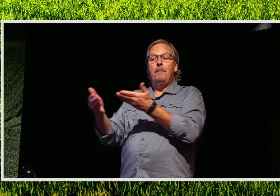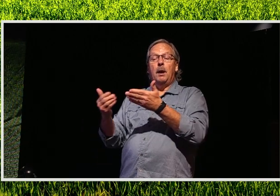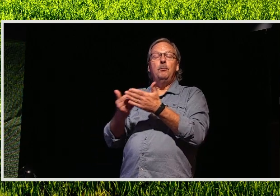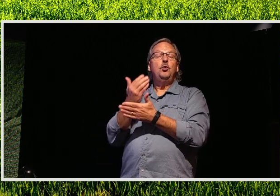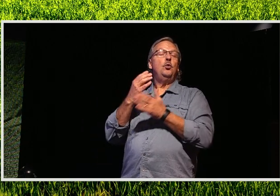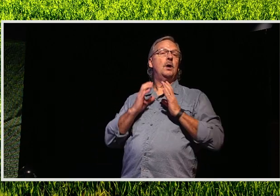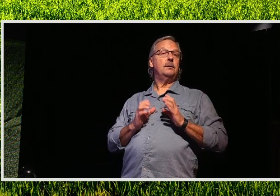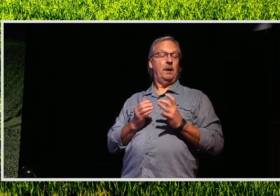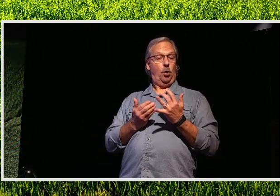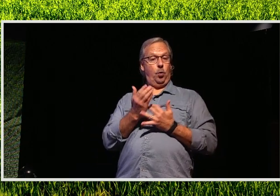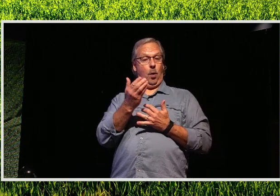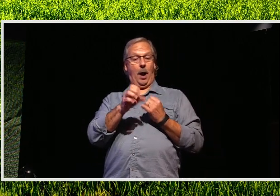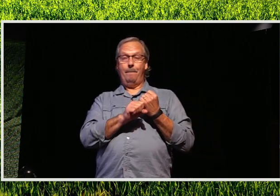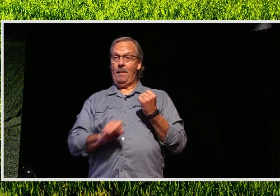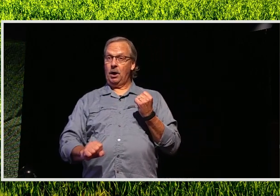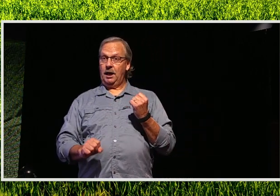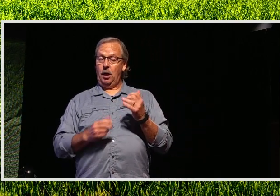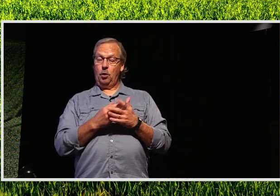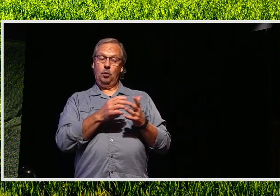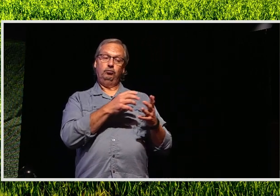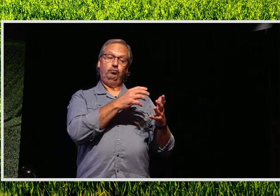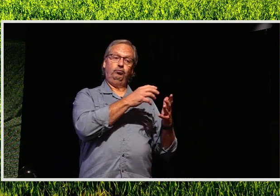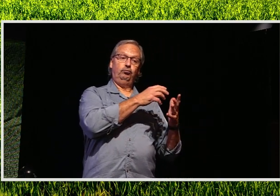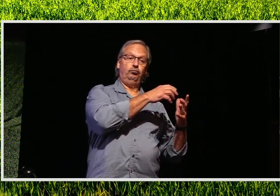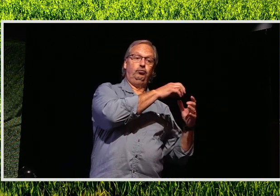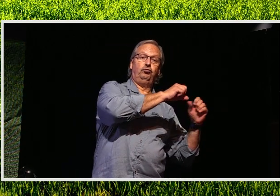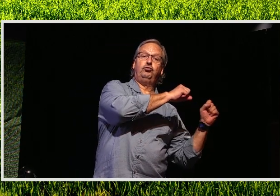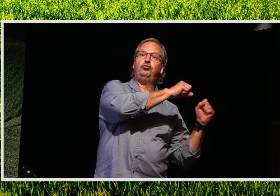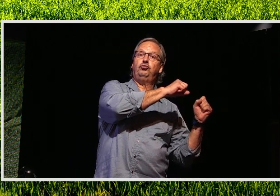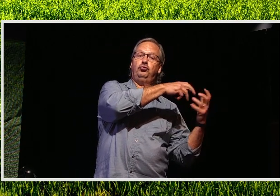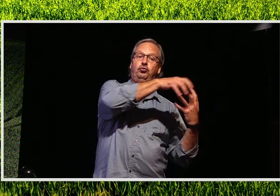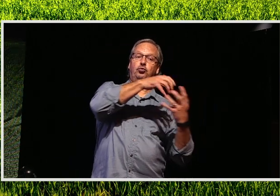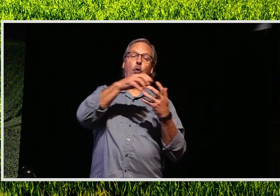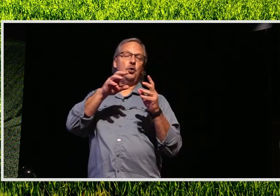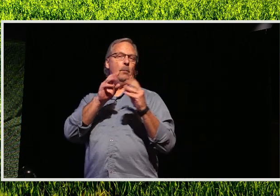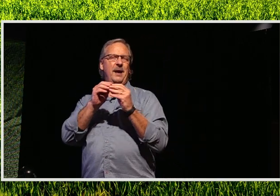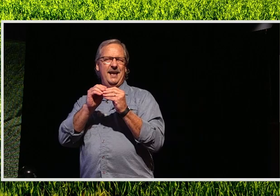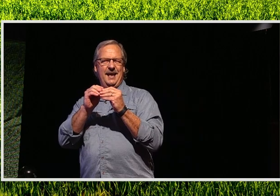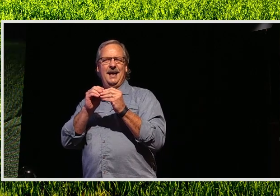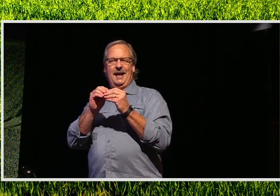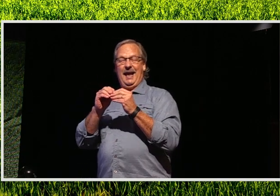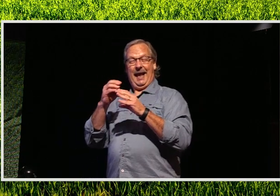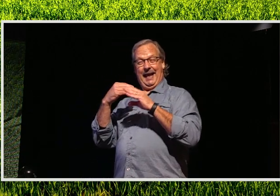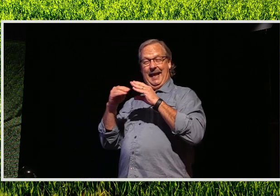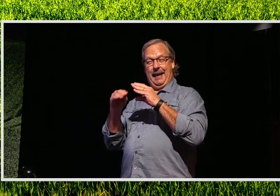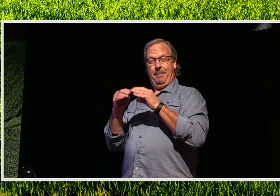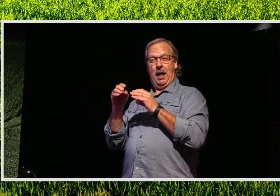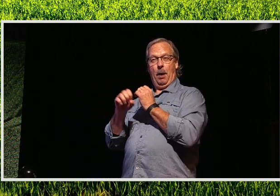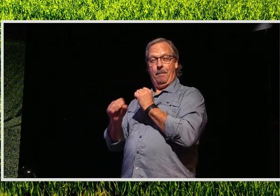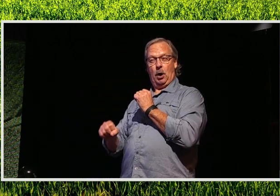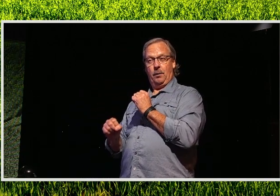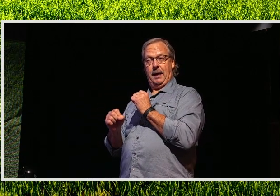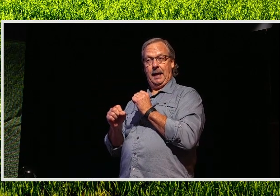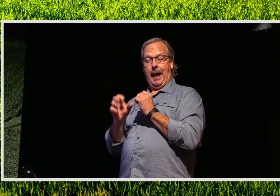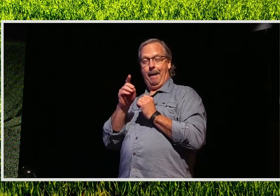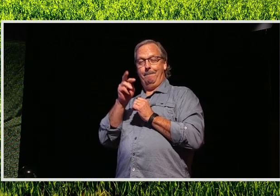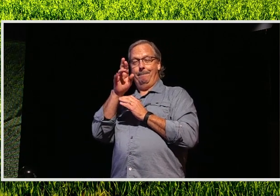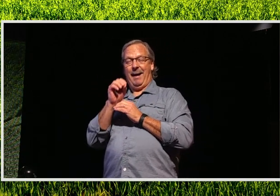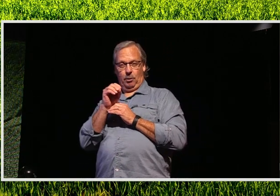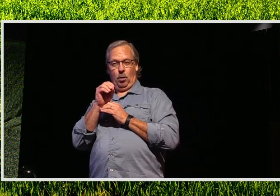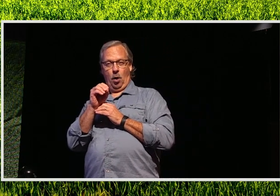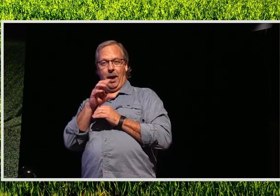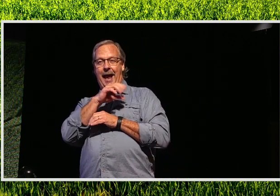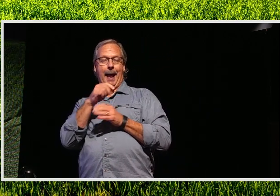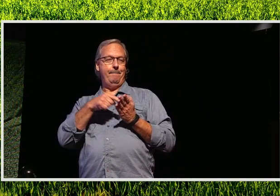our marketing, which includes social media, search engine optimization, email marketing, micro-influencers, and